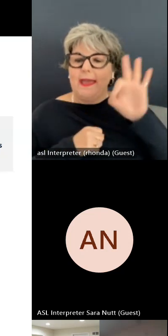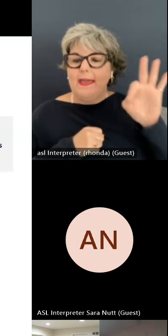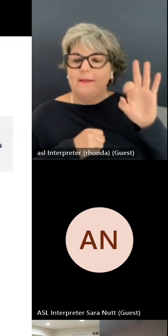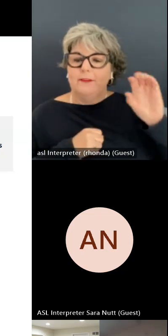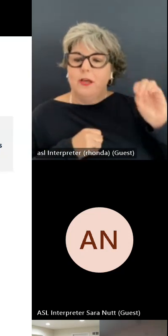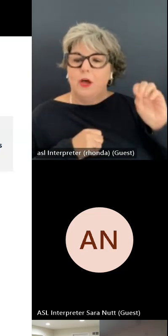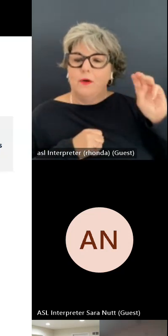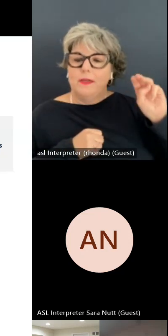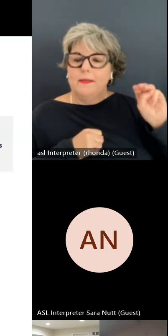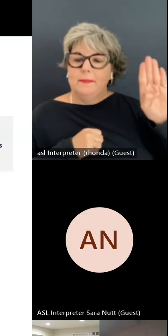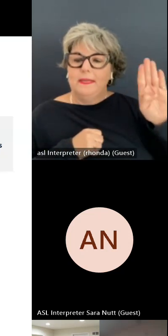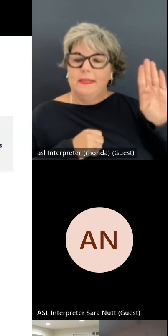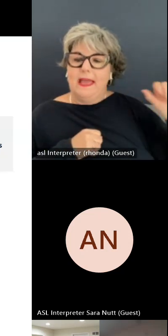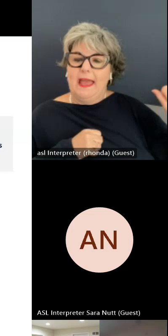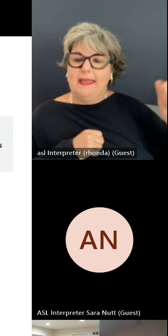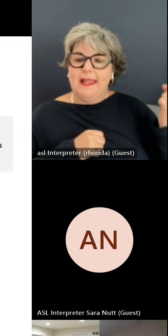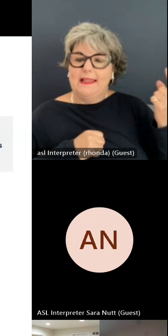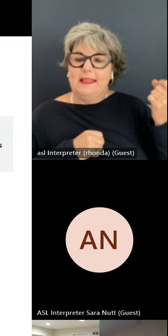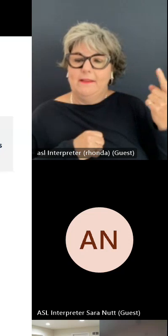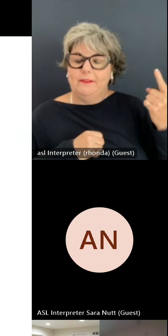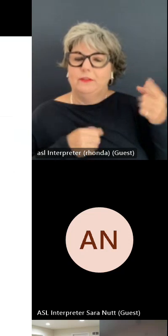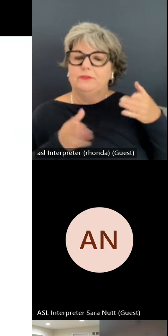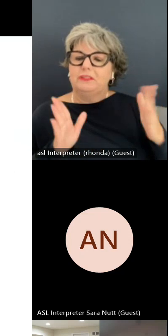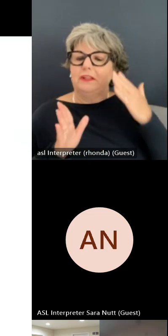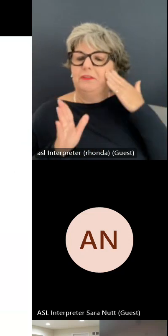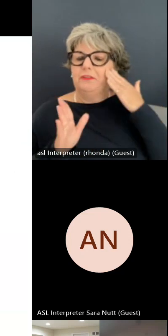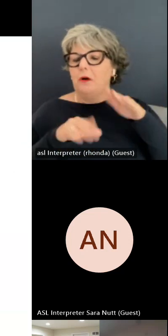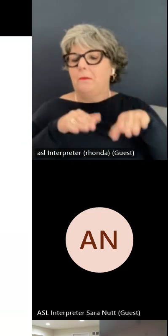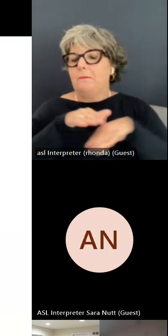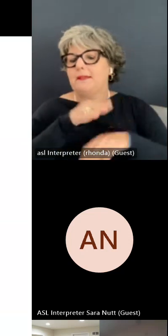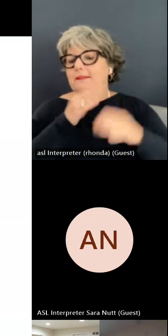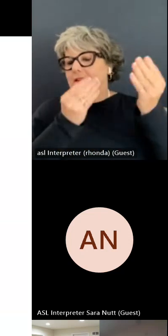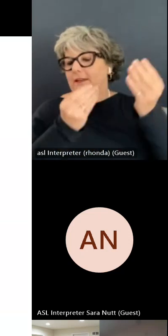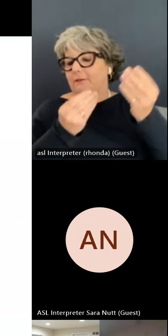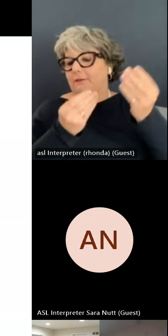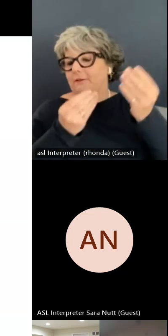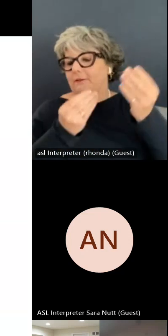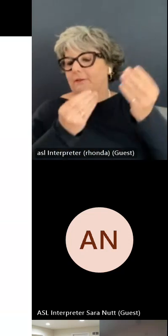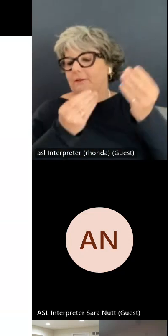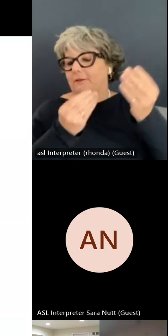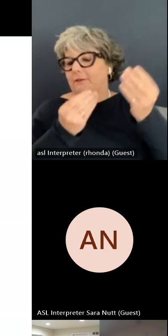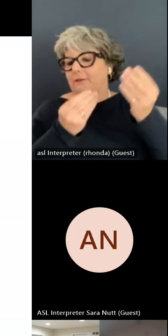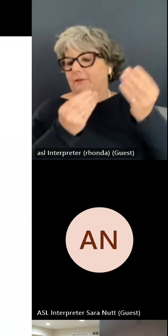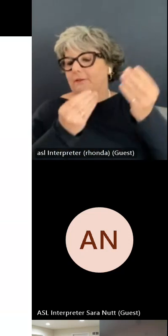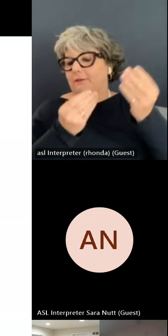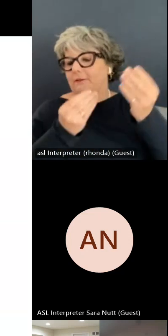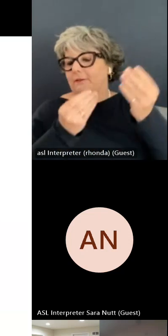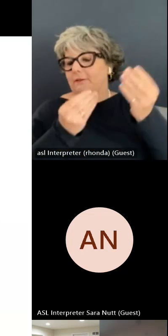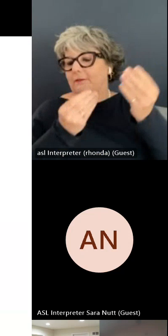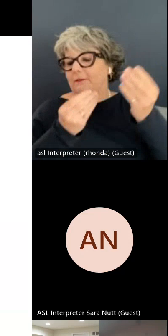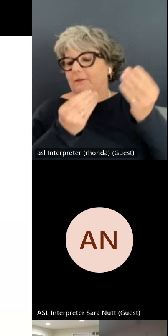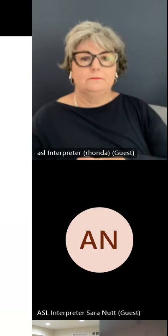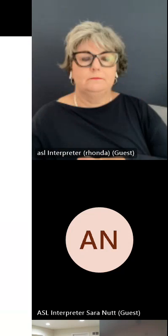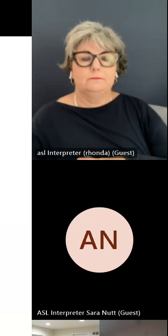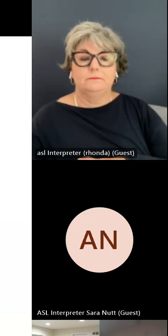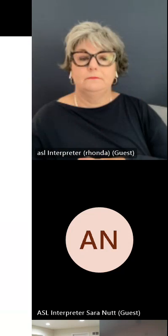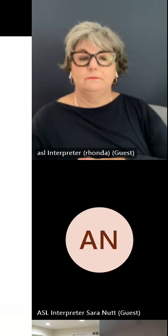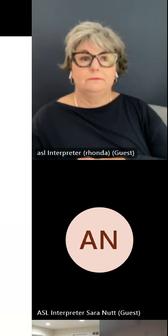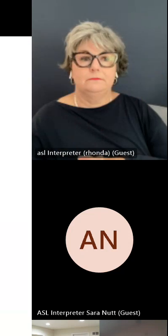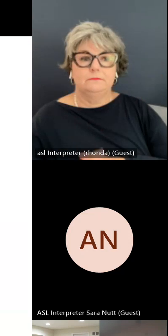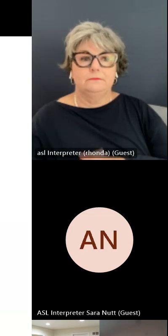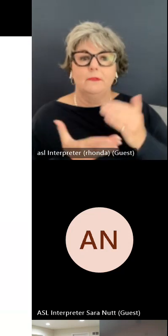Circular A11. So we're just trying to let you know about it. Okay, so let's look at new